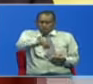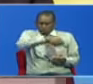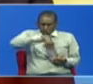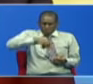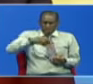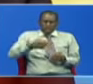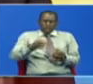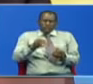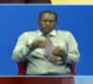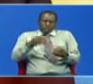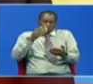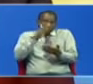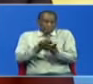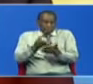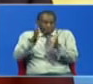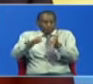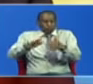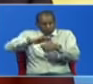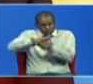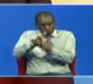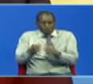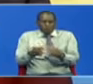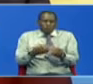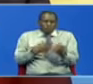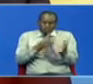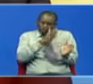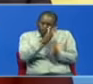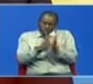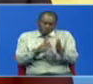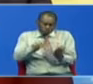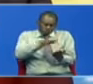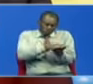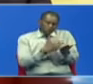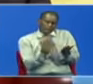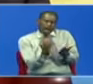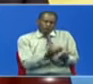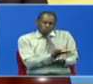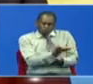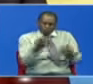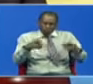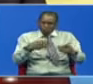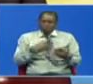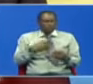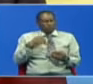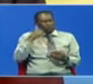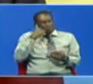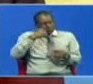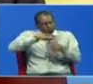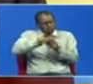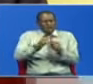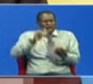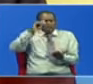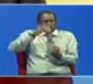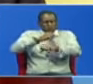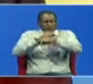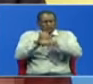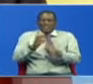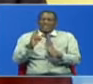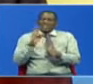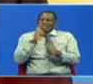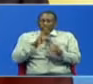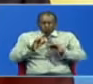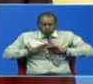we have put in place measures that will be able to isolate those and prevent the risk of transmission within those environments.